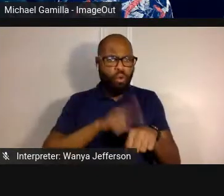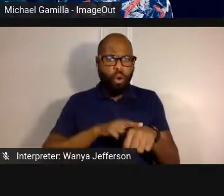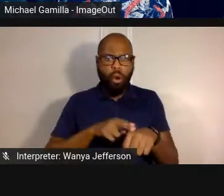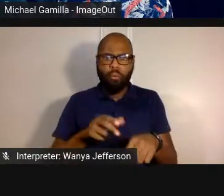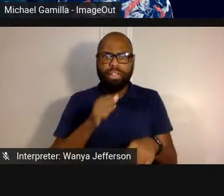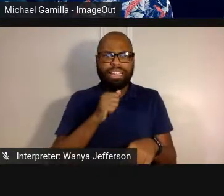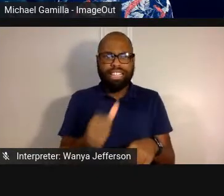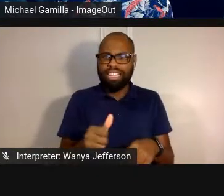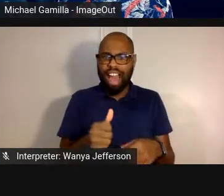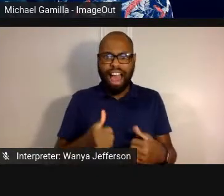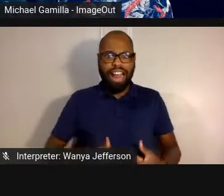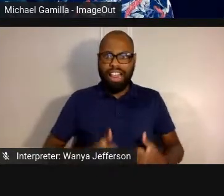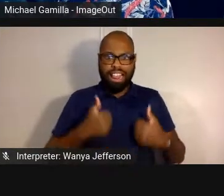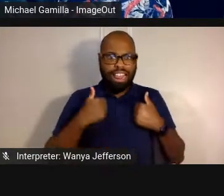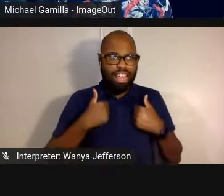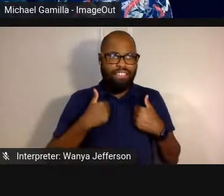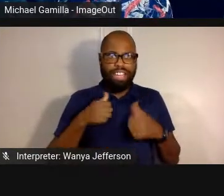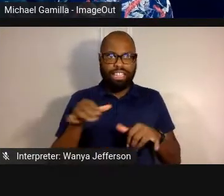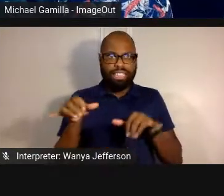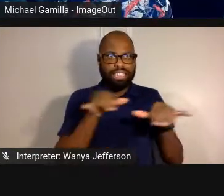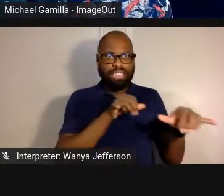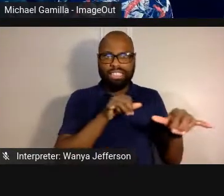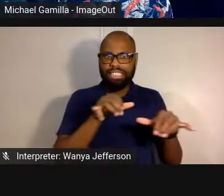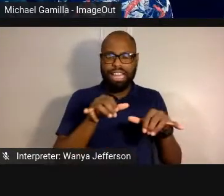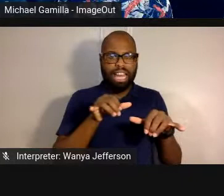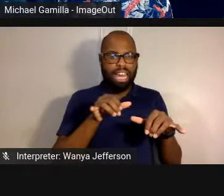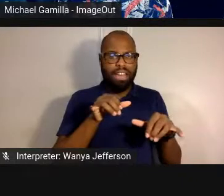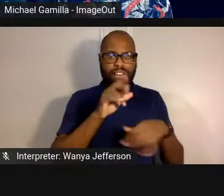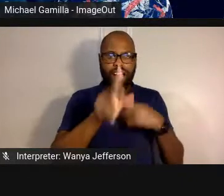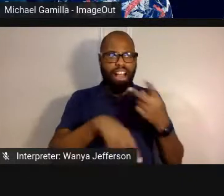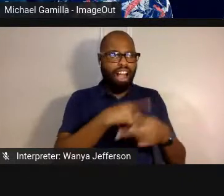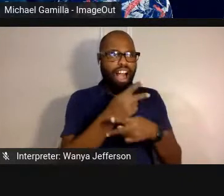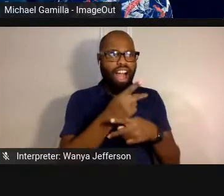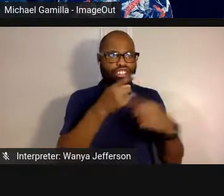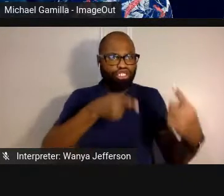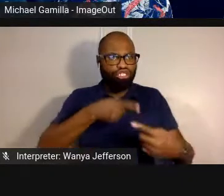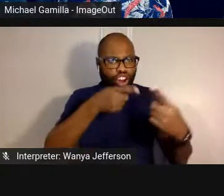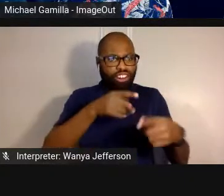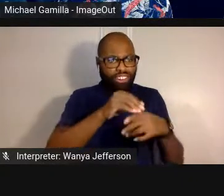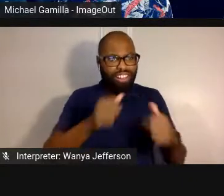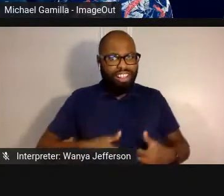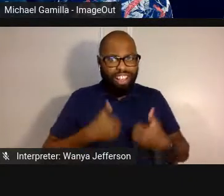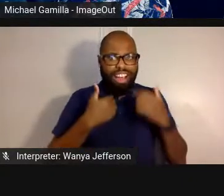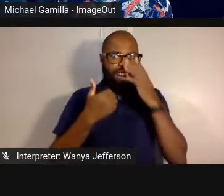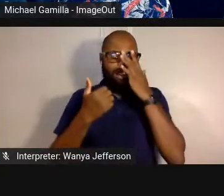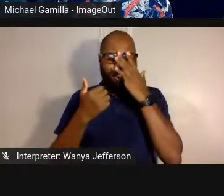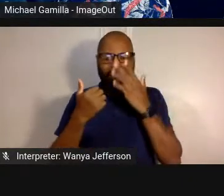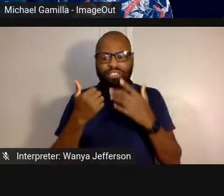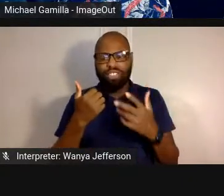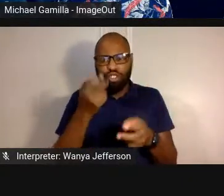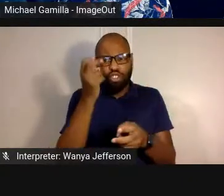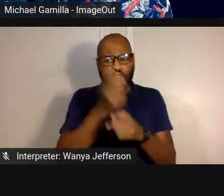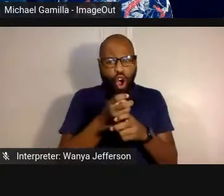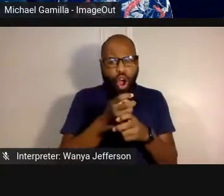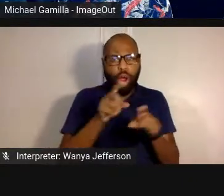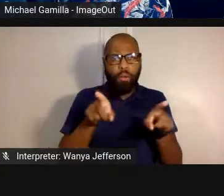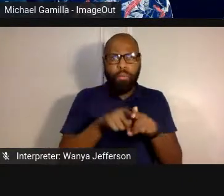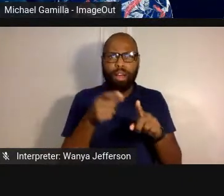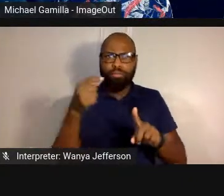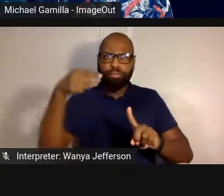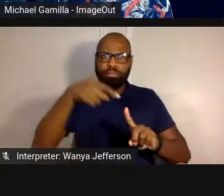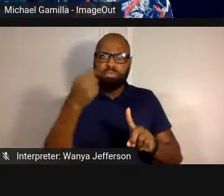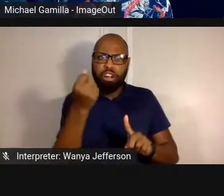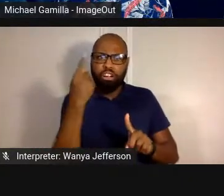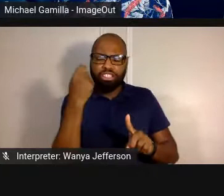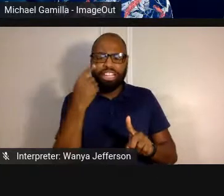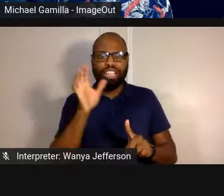they are living. So it's also for her difficult in that way, but also it's understanding. But that's her conflict, I guess,